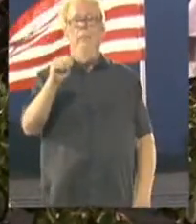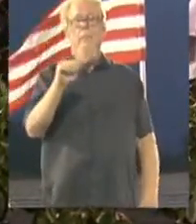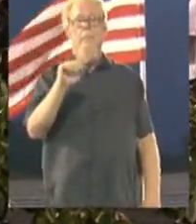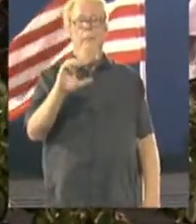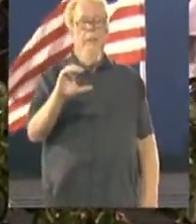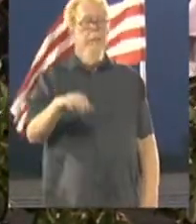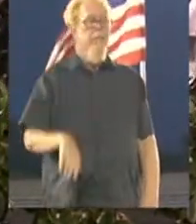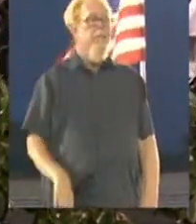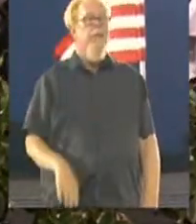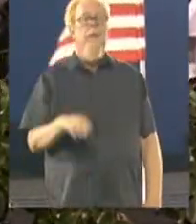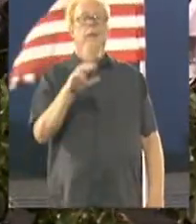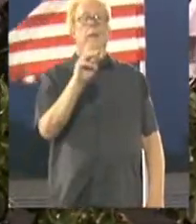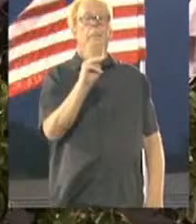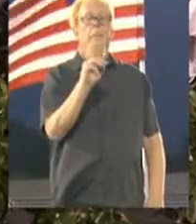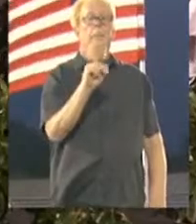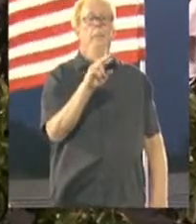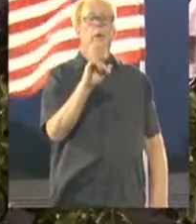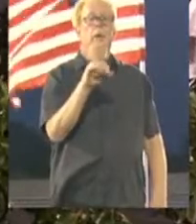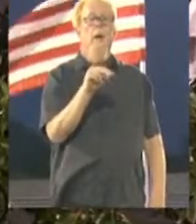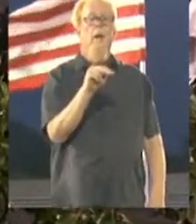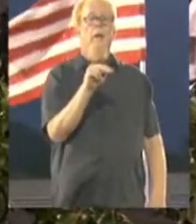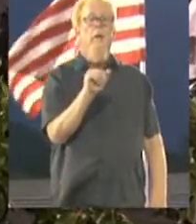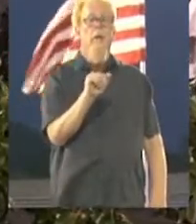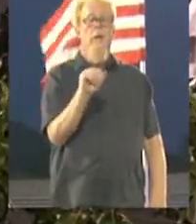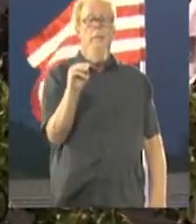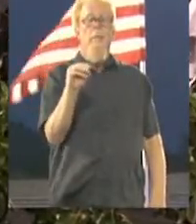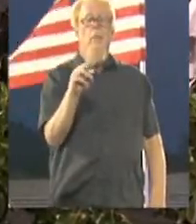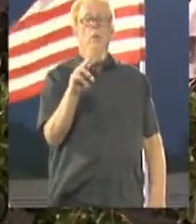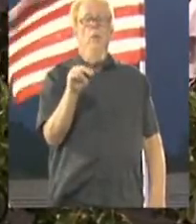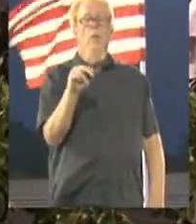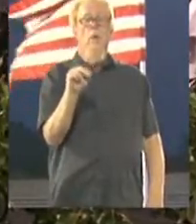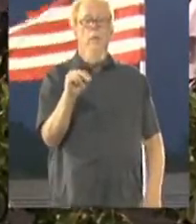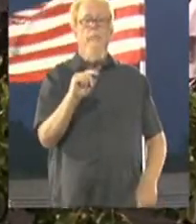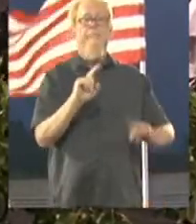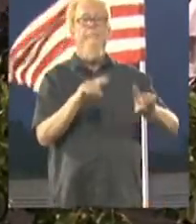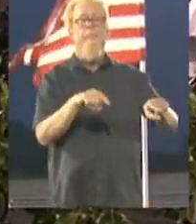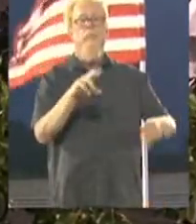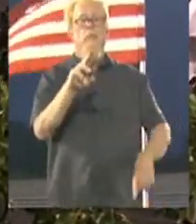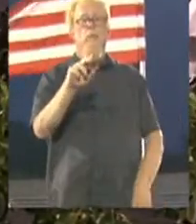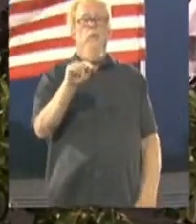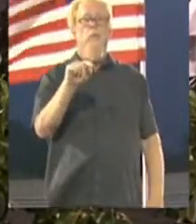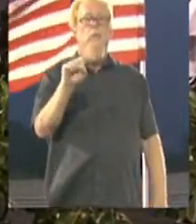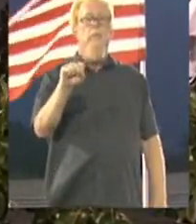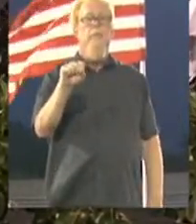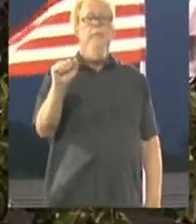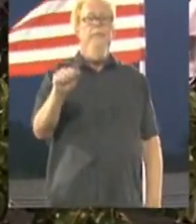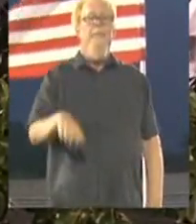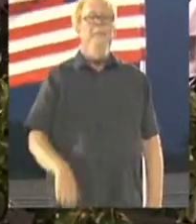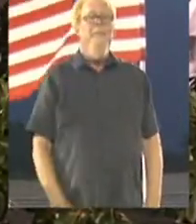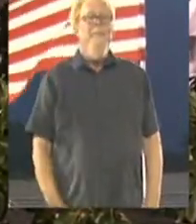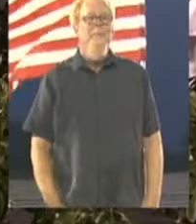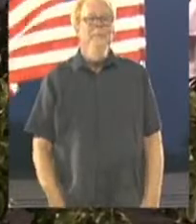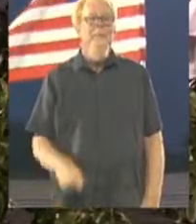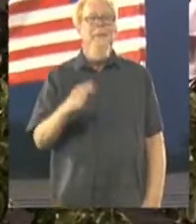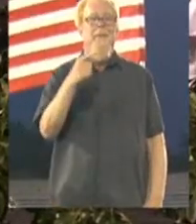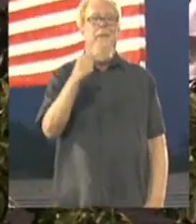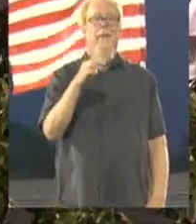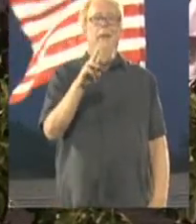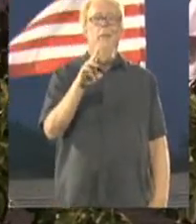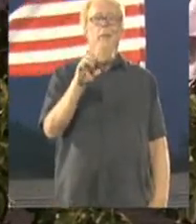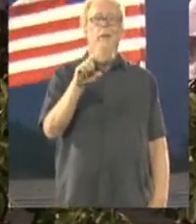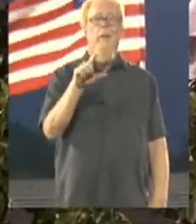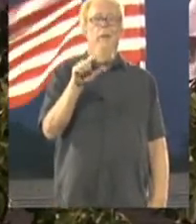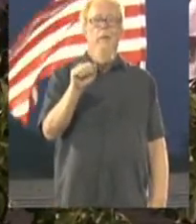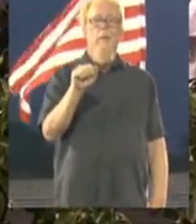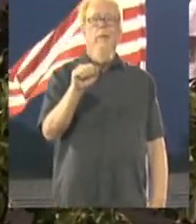Mariana Moran will be attending the University of Texas at San Antonio. Gabriela Simone